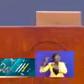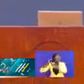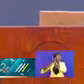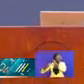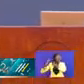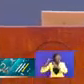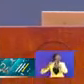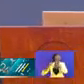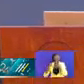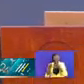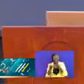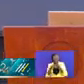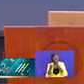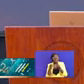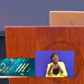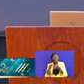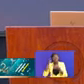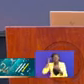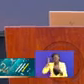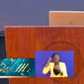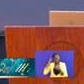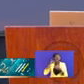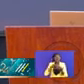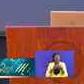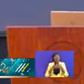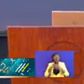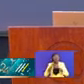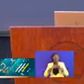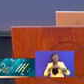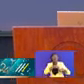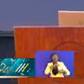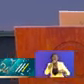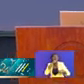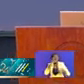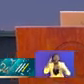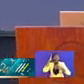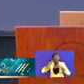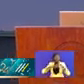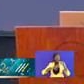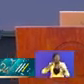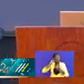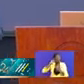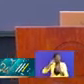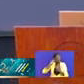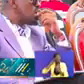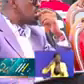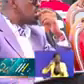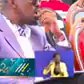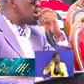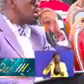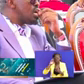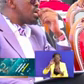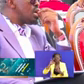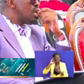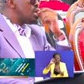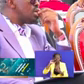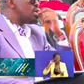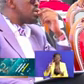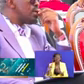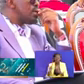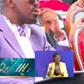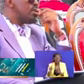more conscious on spirituality than on materialism that's why the current